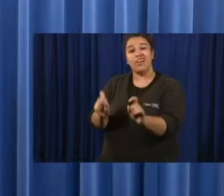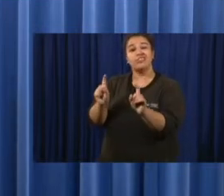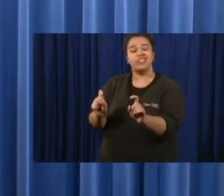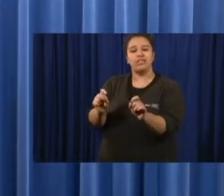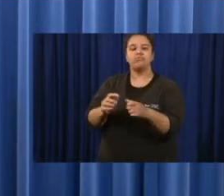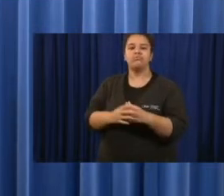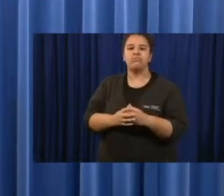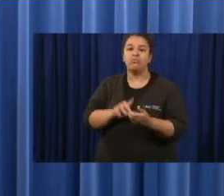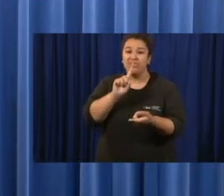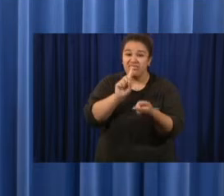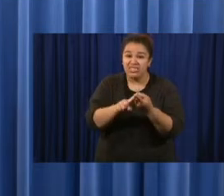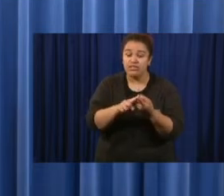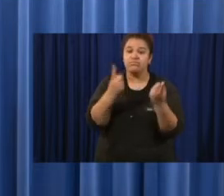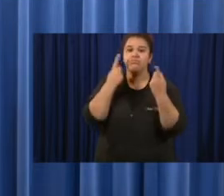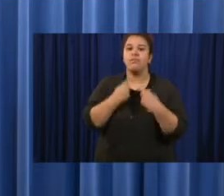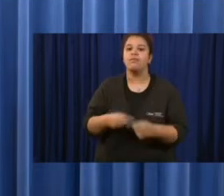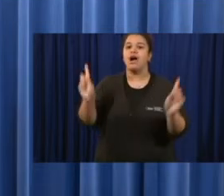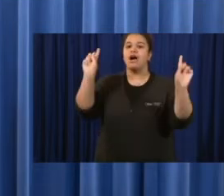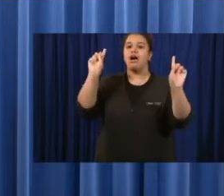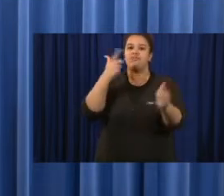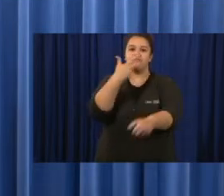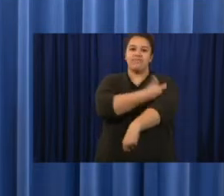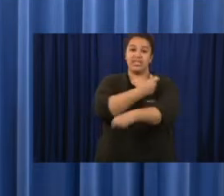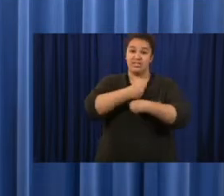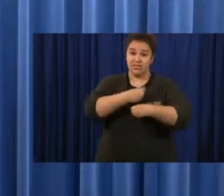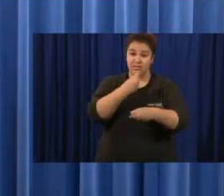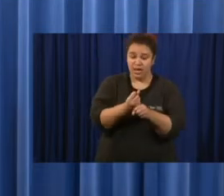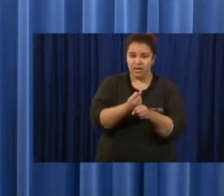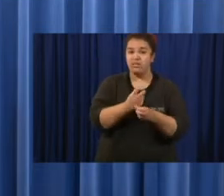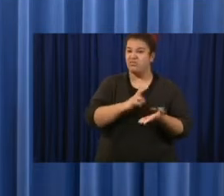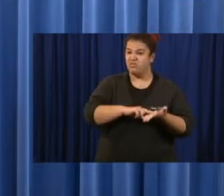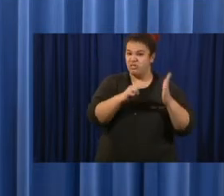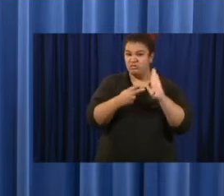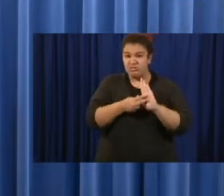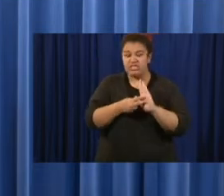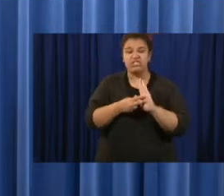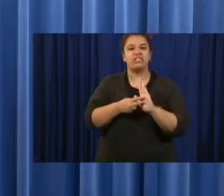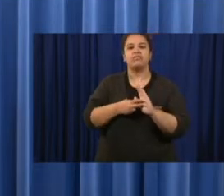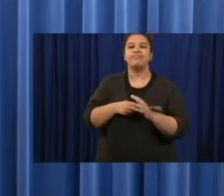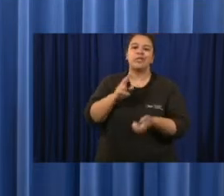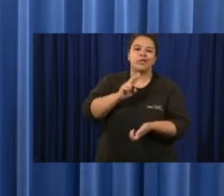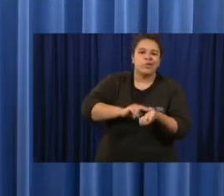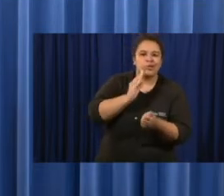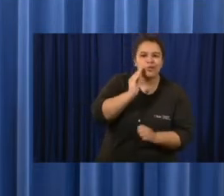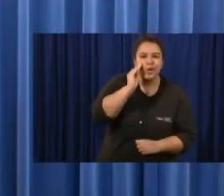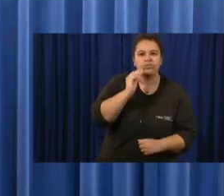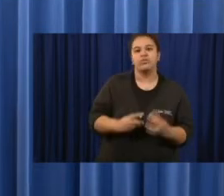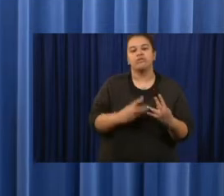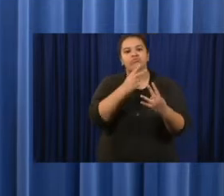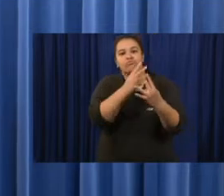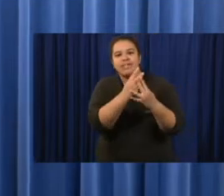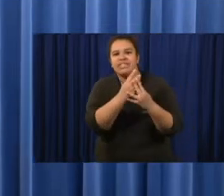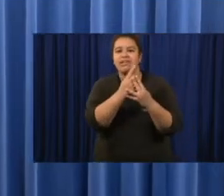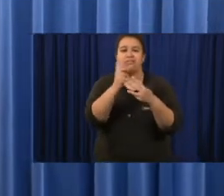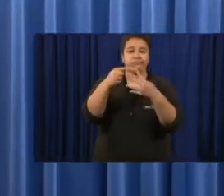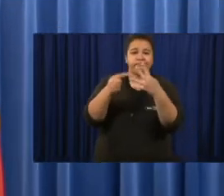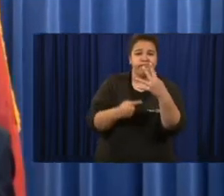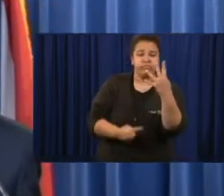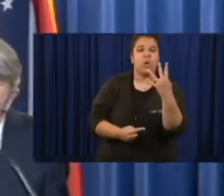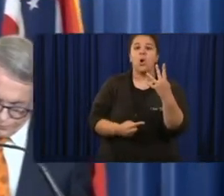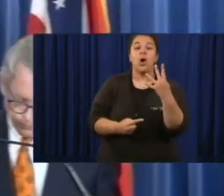the coronavirus remain a large danger to places like our nursing homes and prisons? And until there is a vaccine, do you